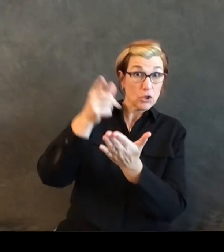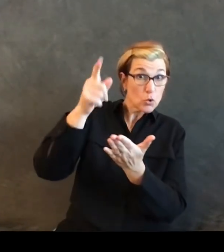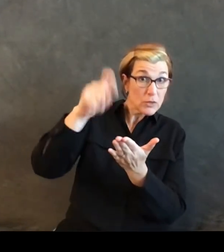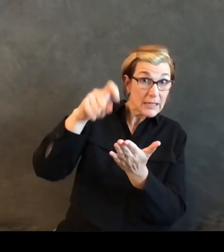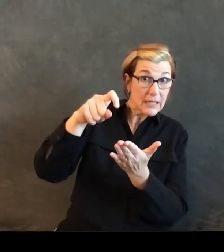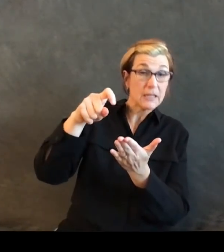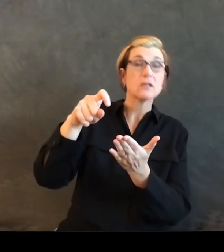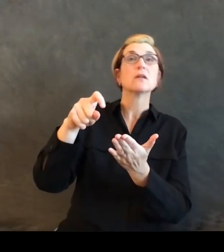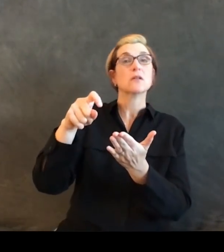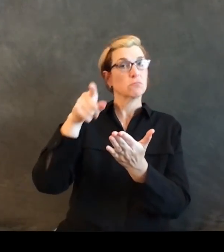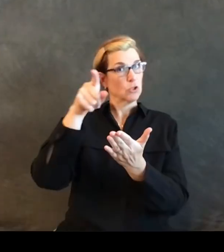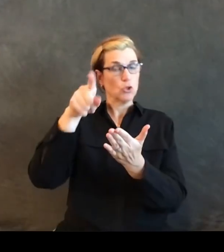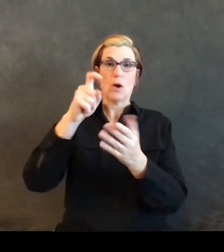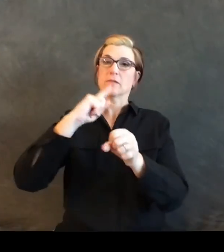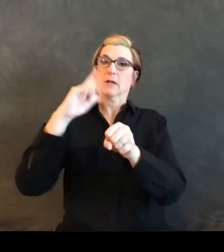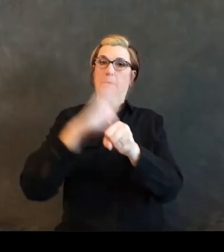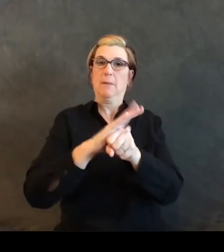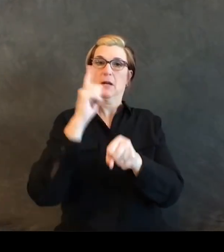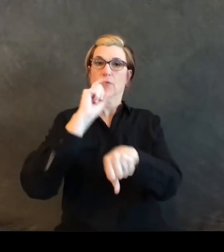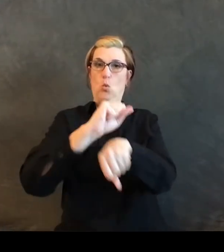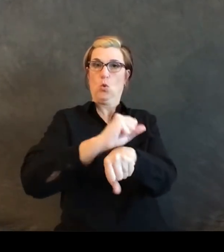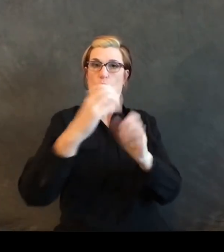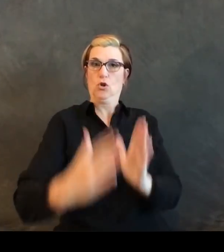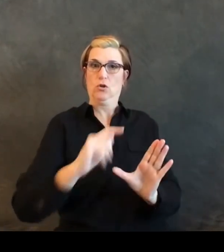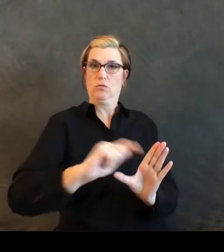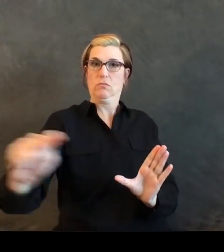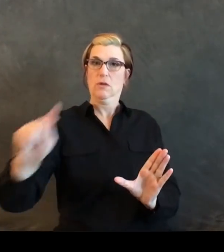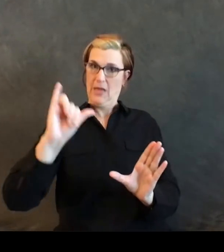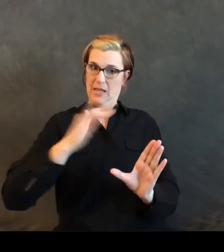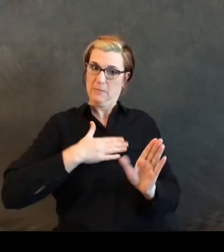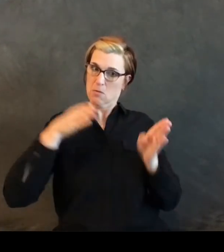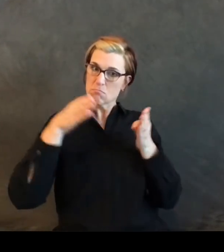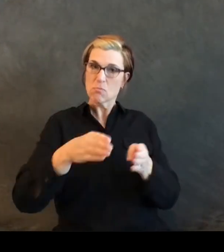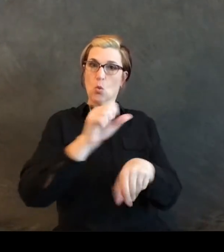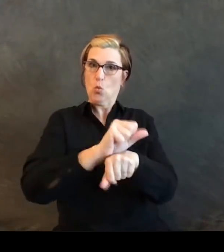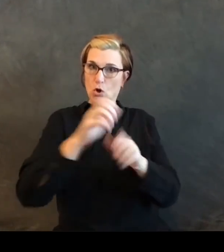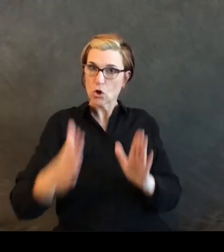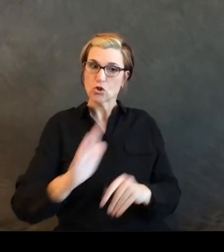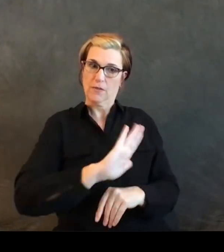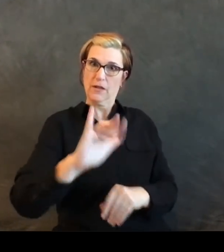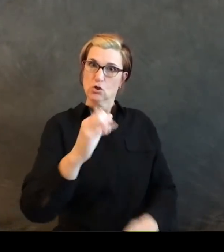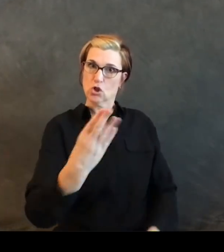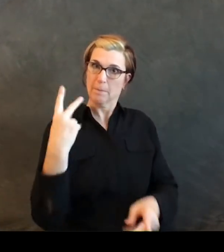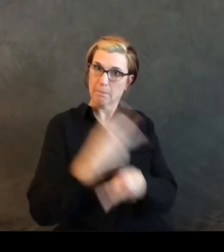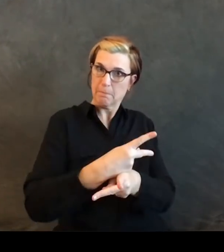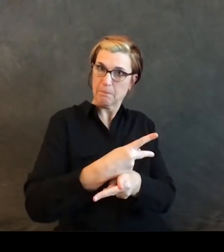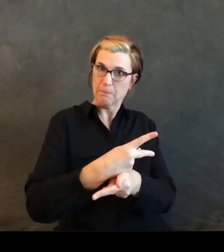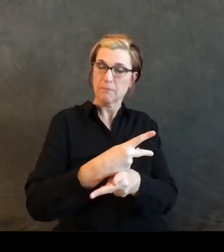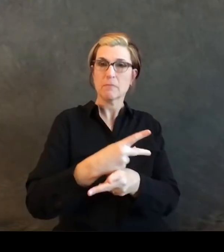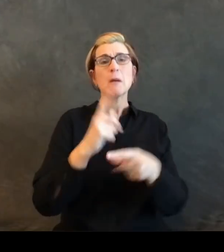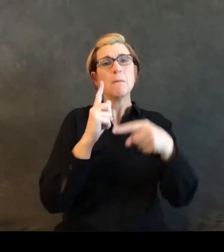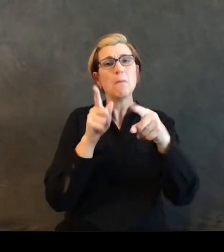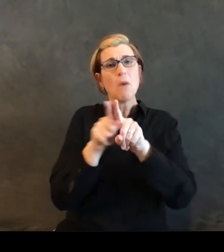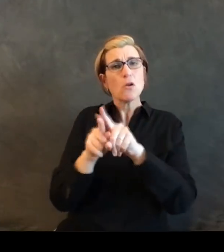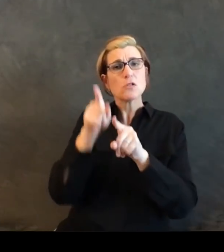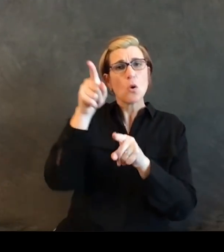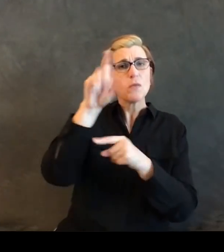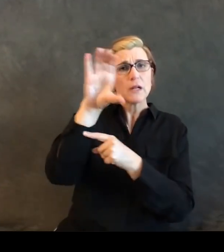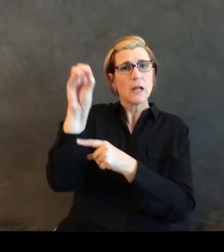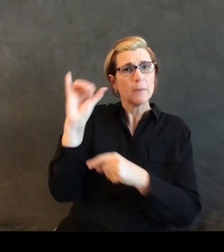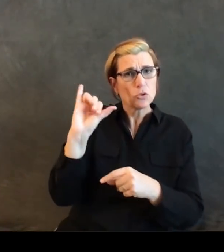work, because we're interested in the workers, the jobs. And we're interested in the companies, because that's really what fuels